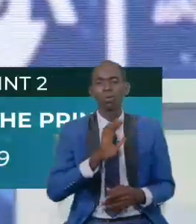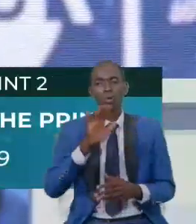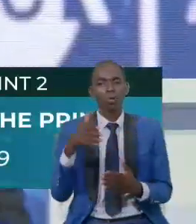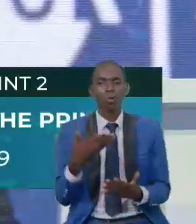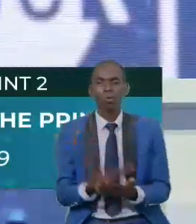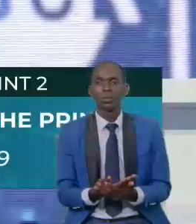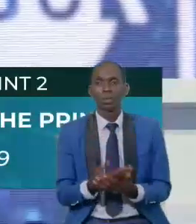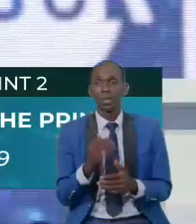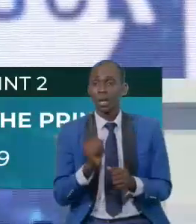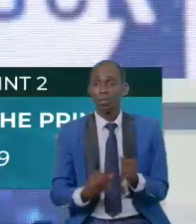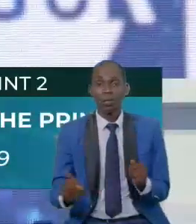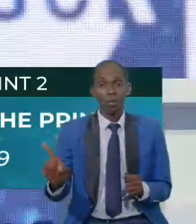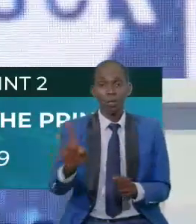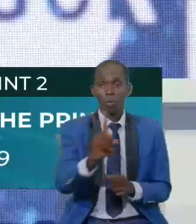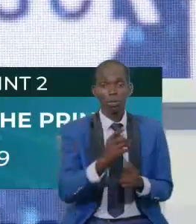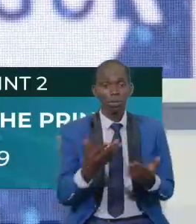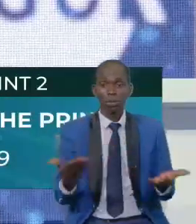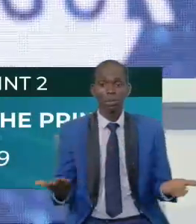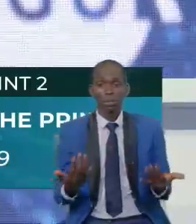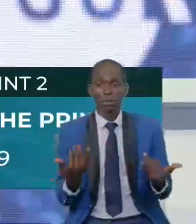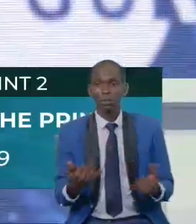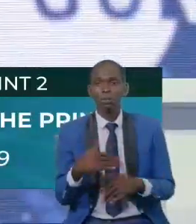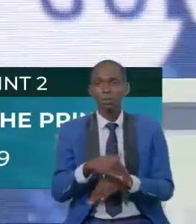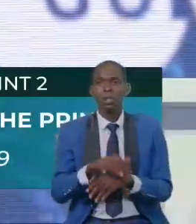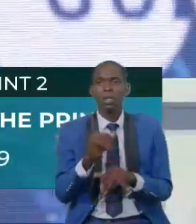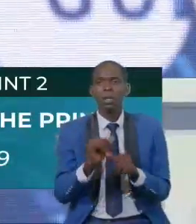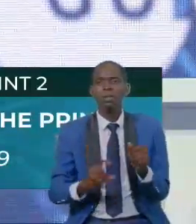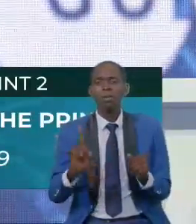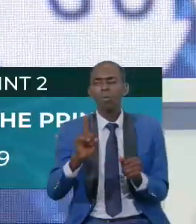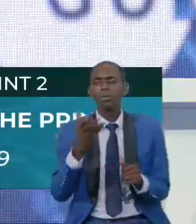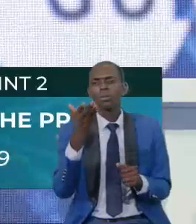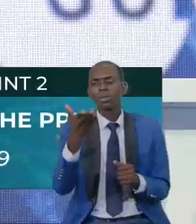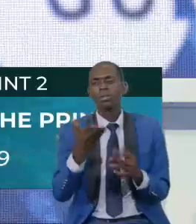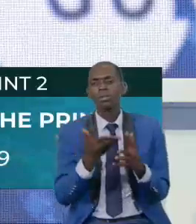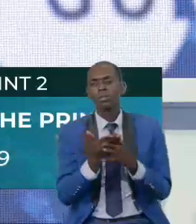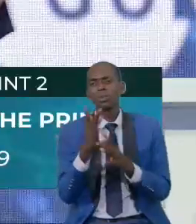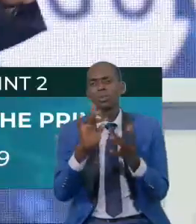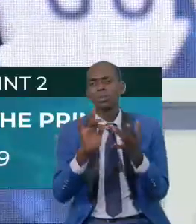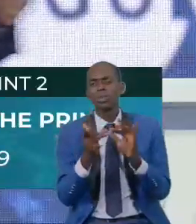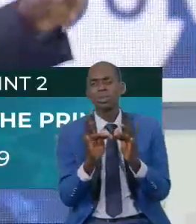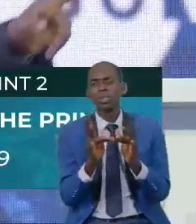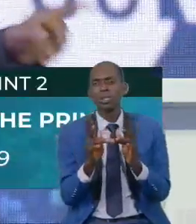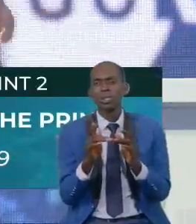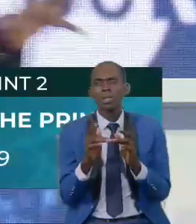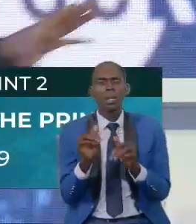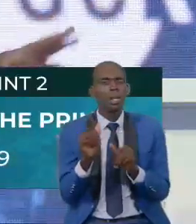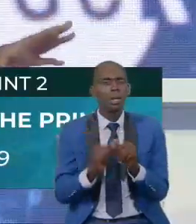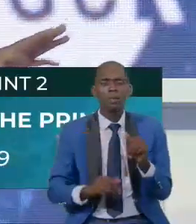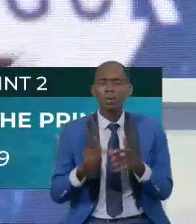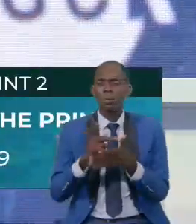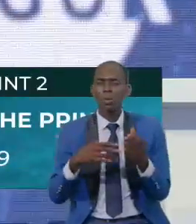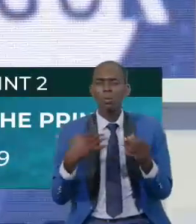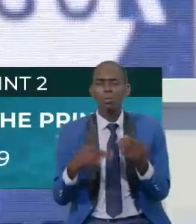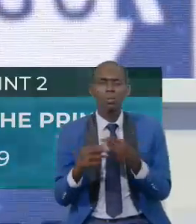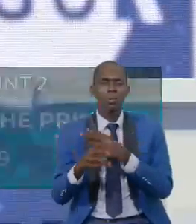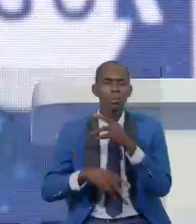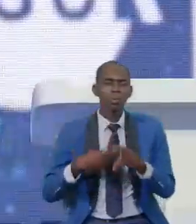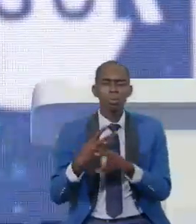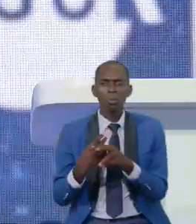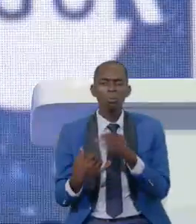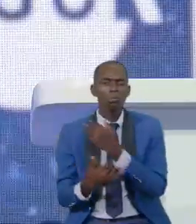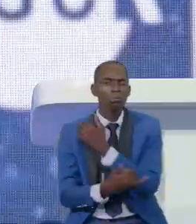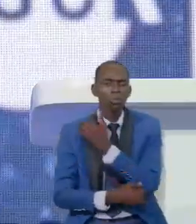Everyone here tonight, everyone online, any continent, any country, any nation where you